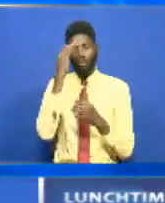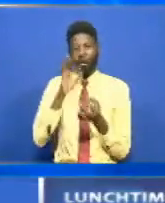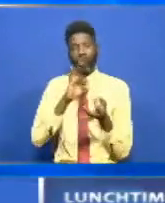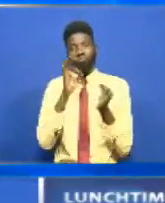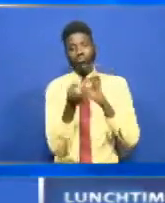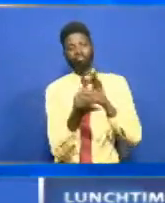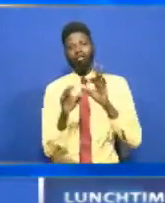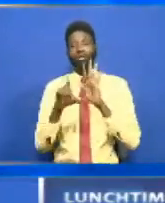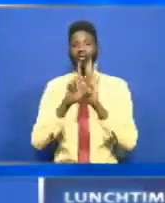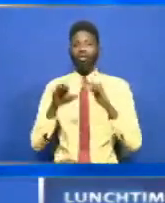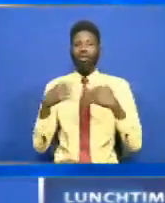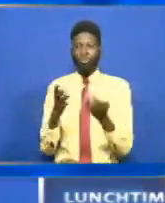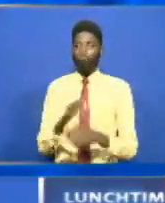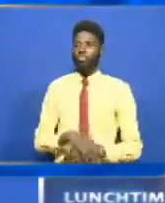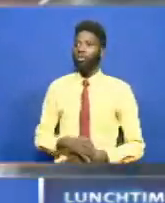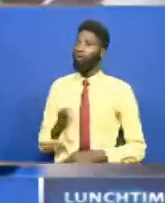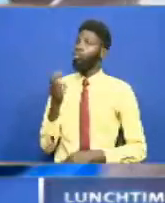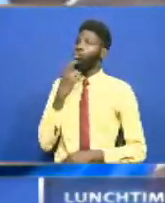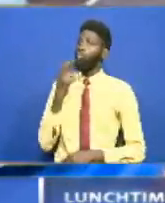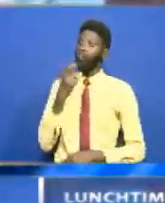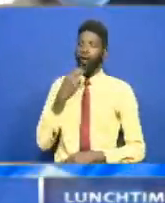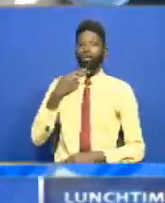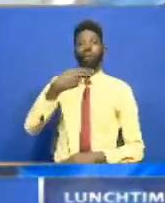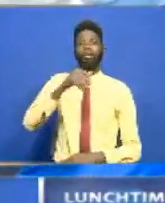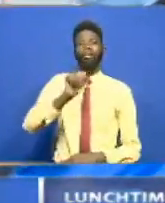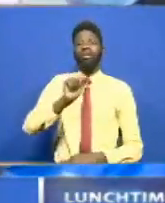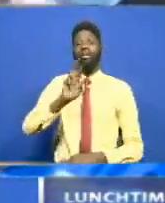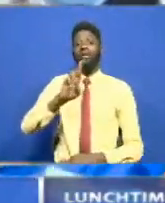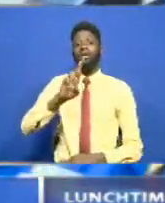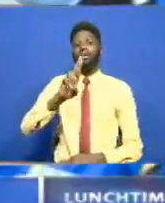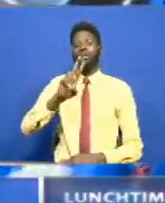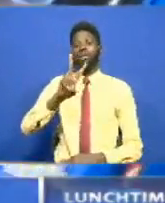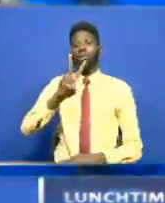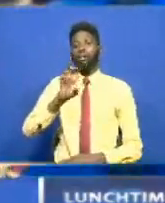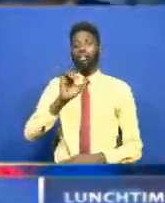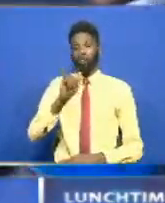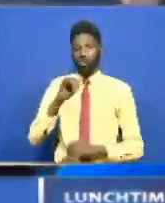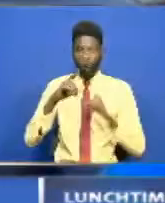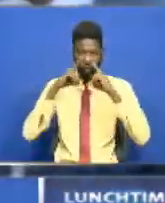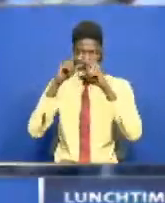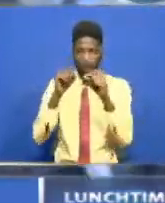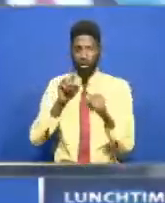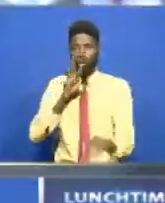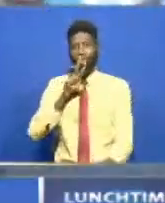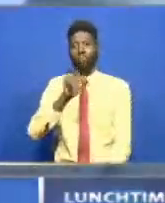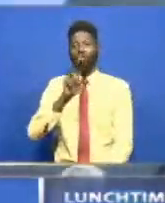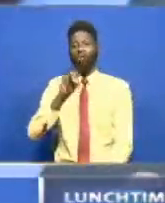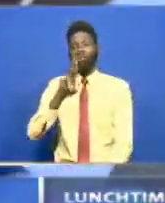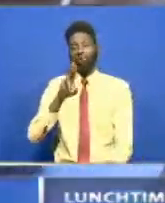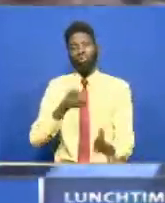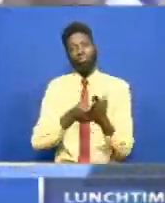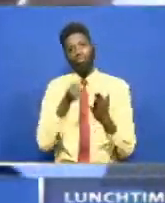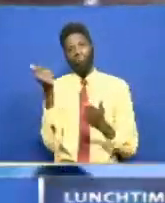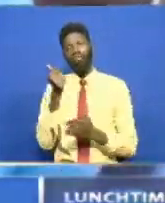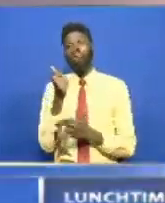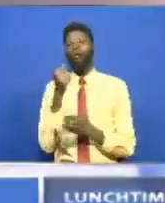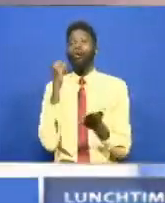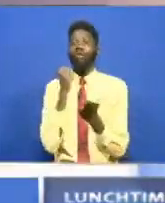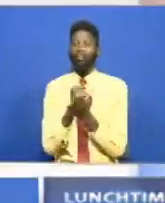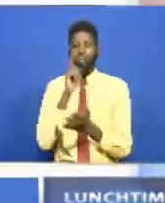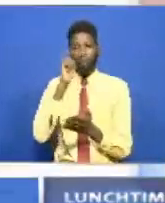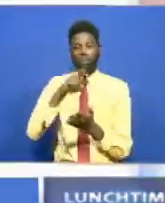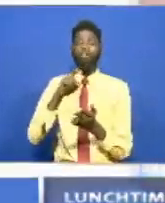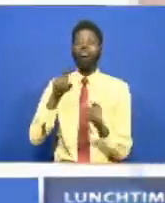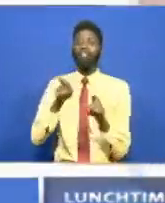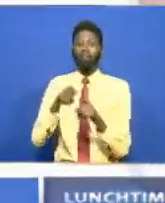Tuesday, through his Facebook page, Harvey had insisted that Wambua should leave the office and that she will be paid 3 months' salaries in lieu of notice.